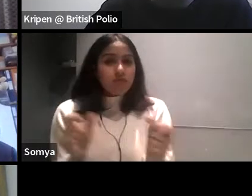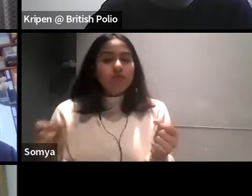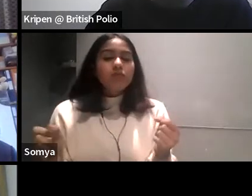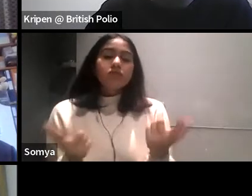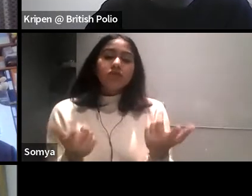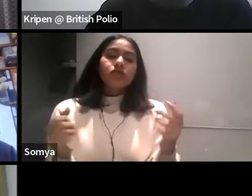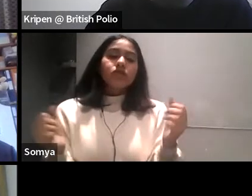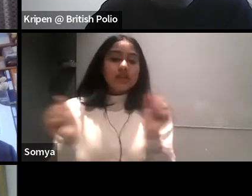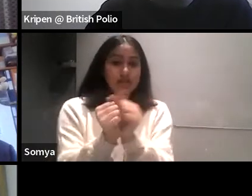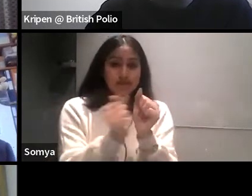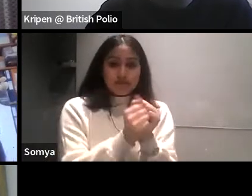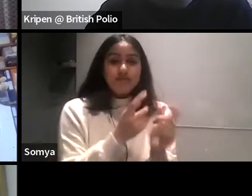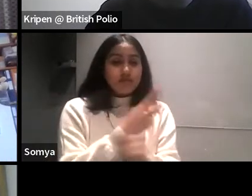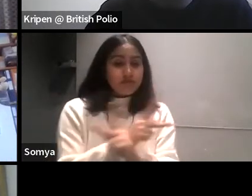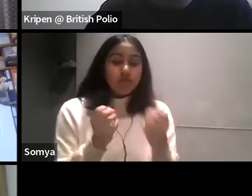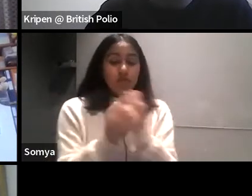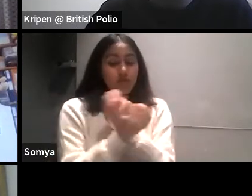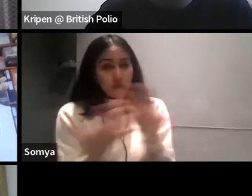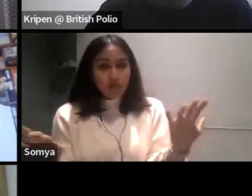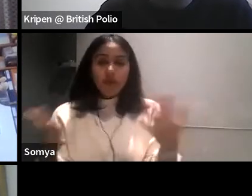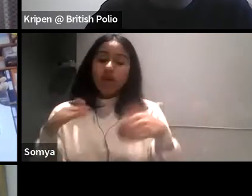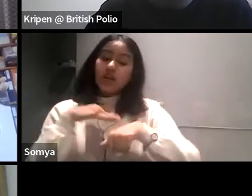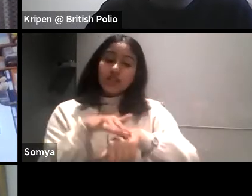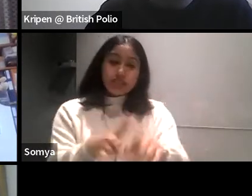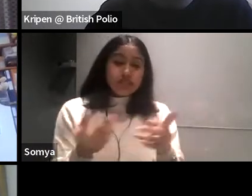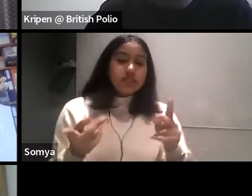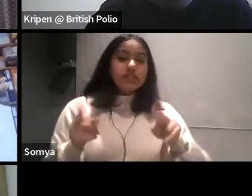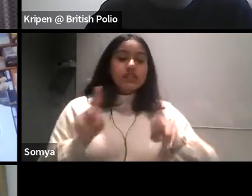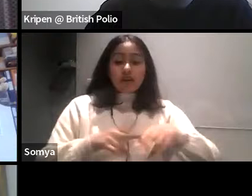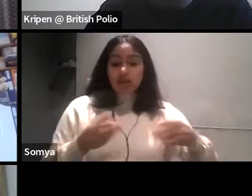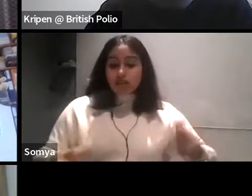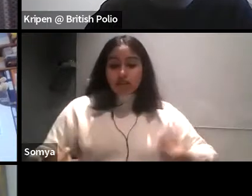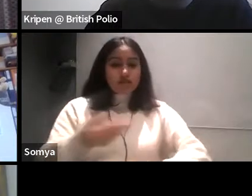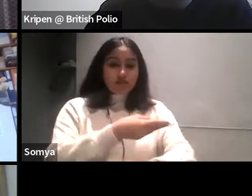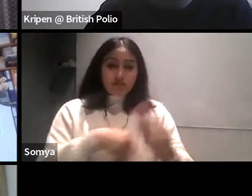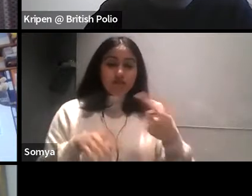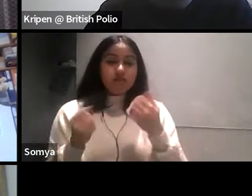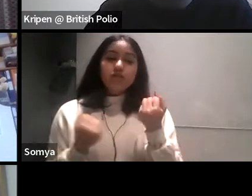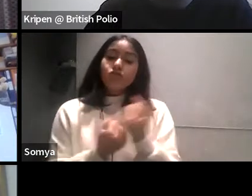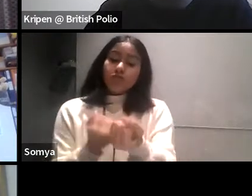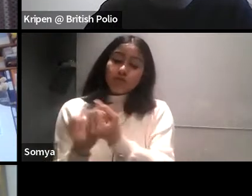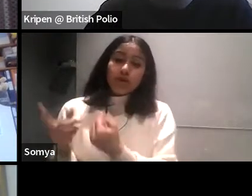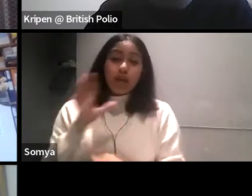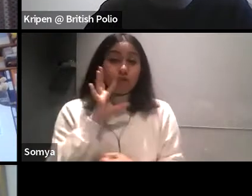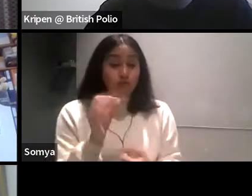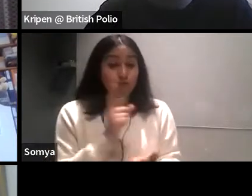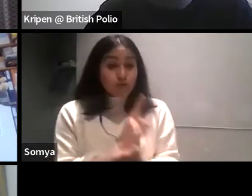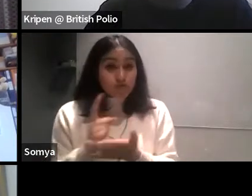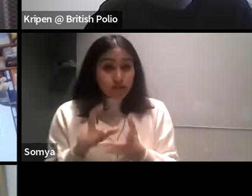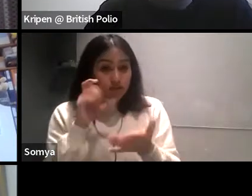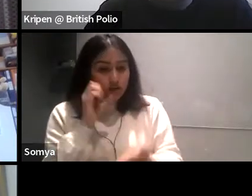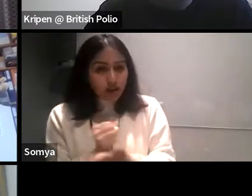or PWDs. They give a lot of credence, a lot of financial support is given to them. And they really ensure that